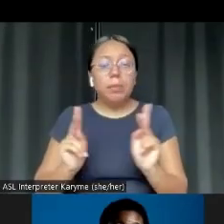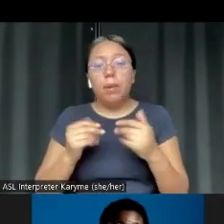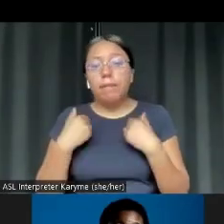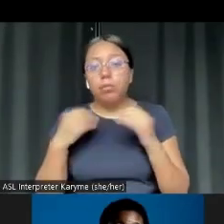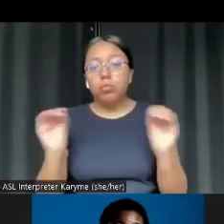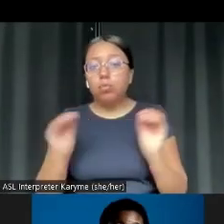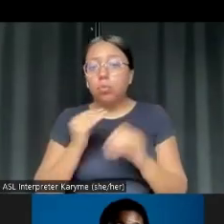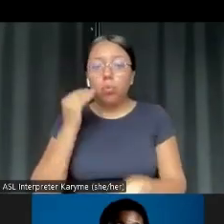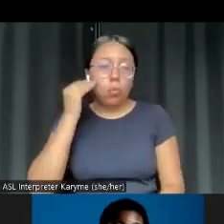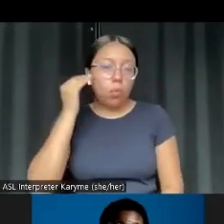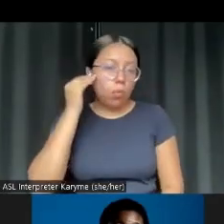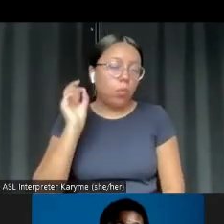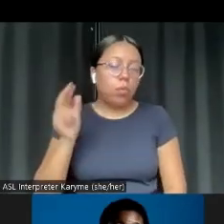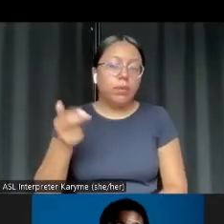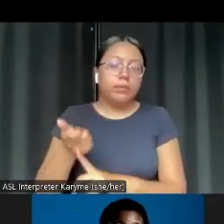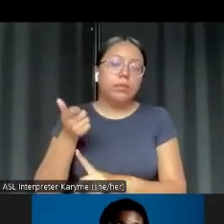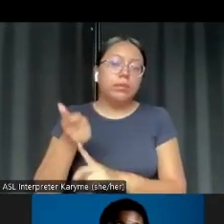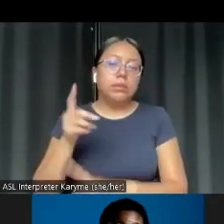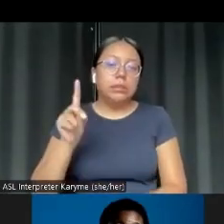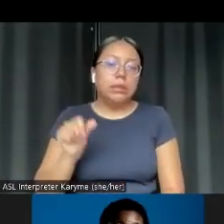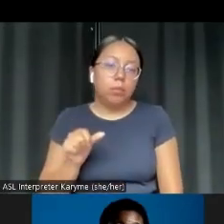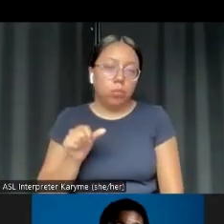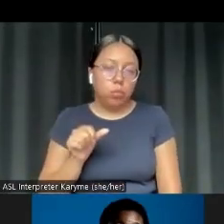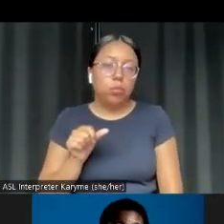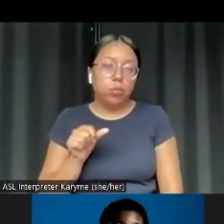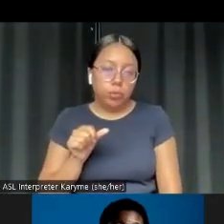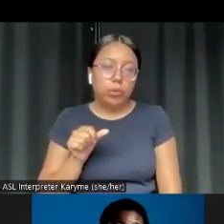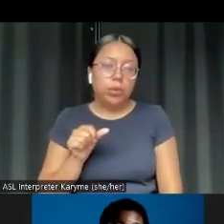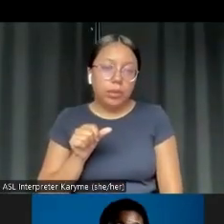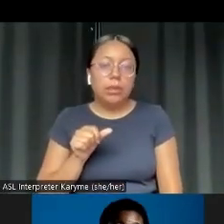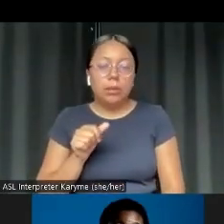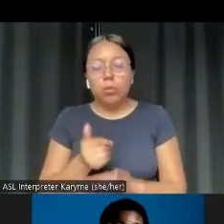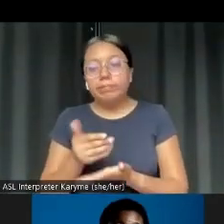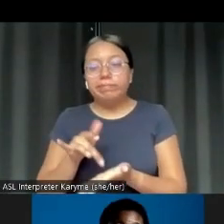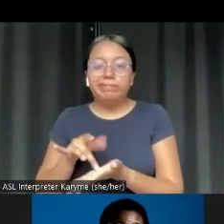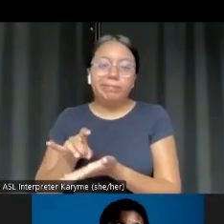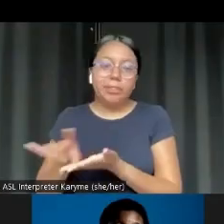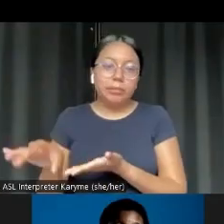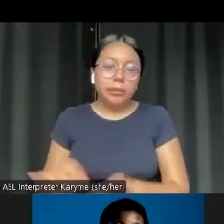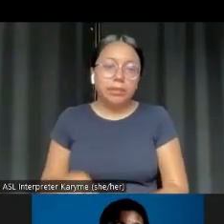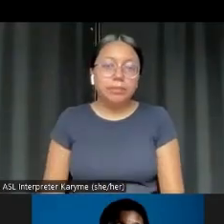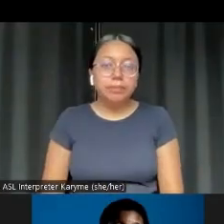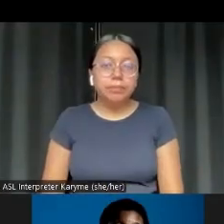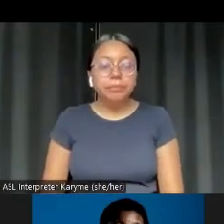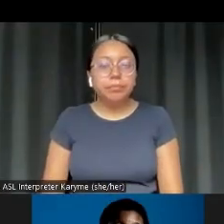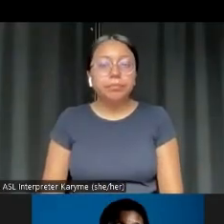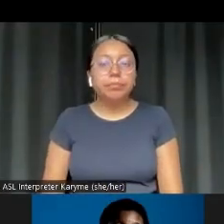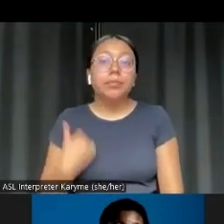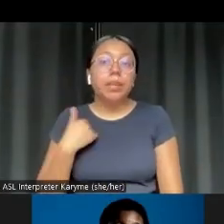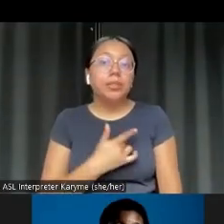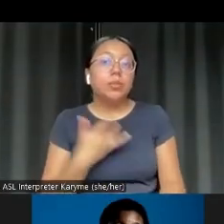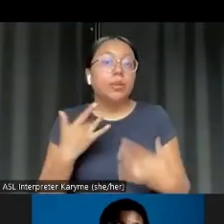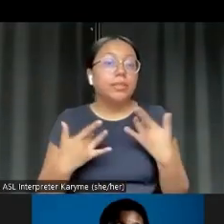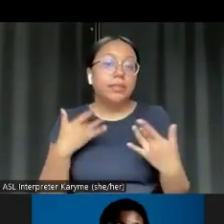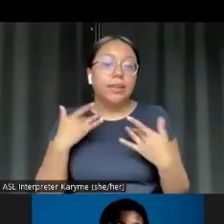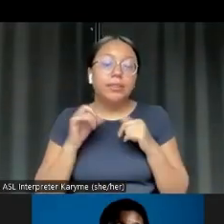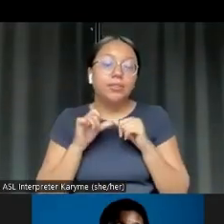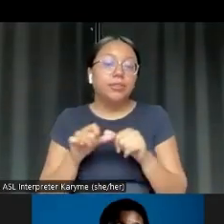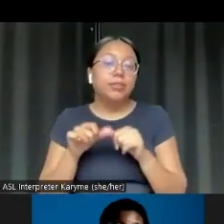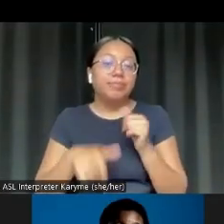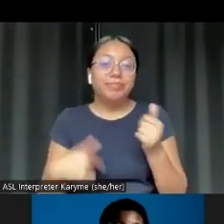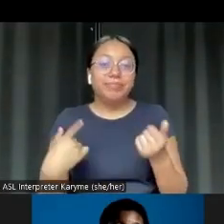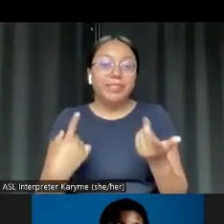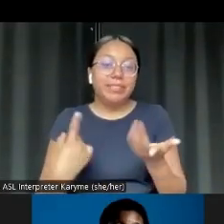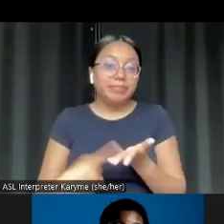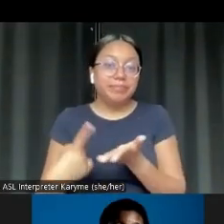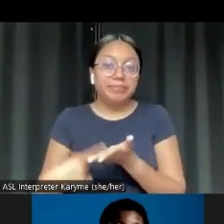by war and displacement. So we're really excited to continue this century-long conversation and to get